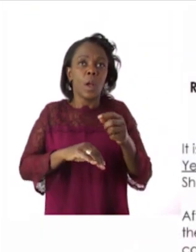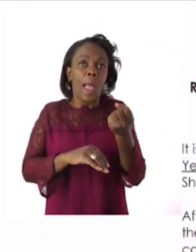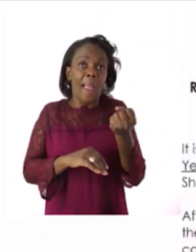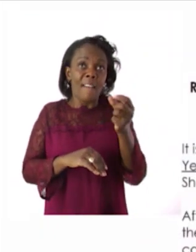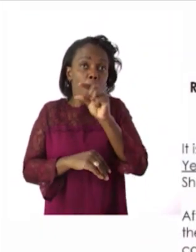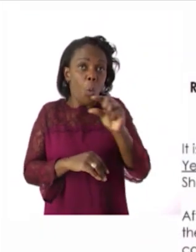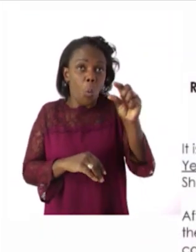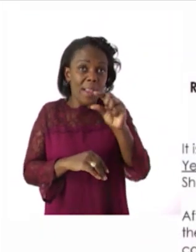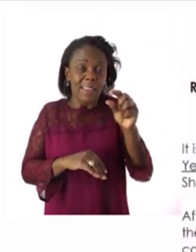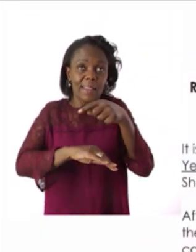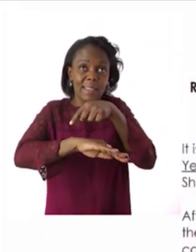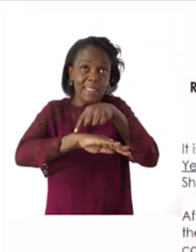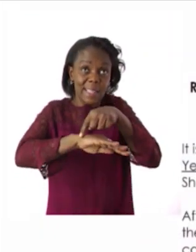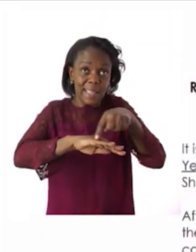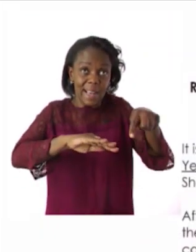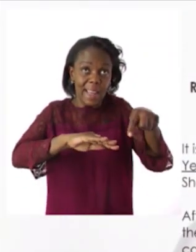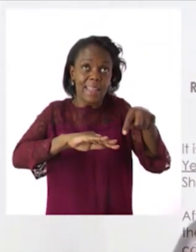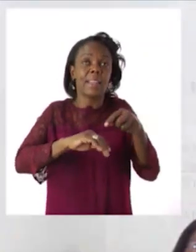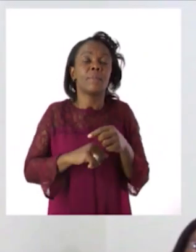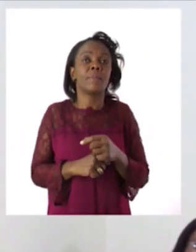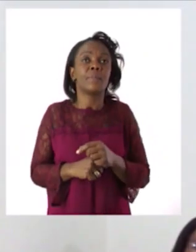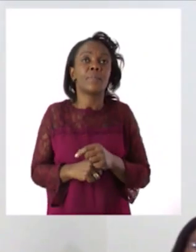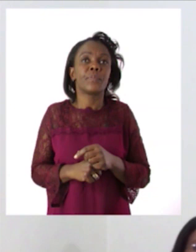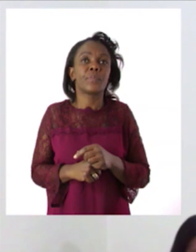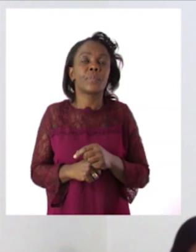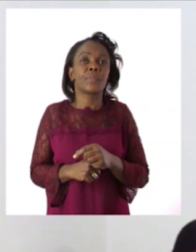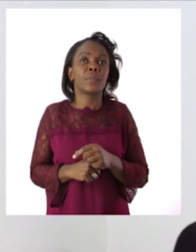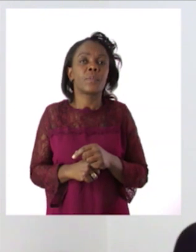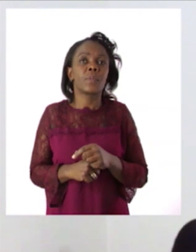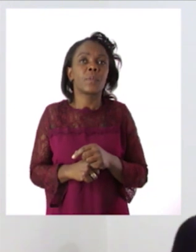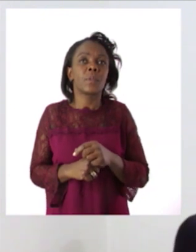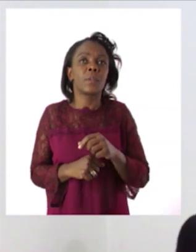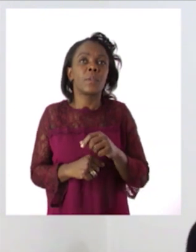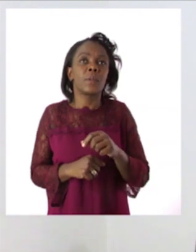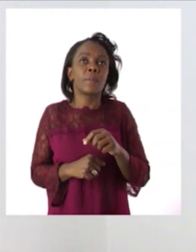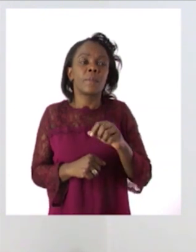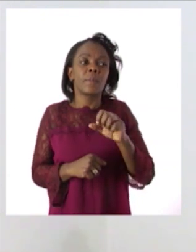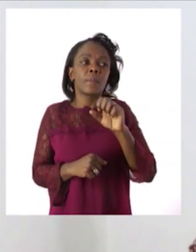But before I go through the underlined words, let me explain what is a syllable.